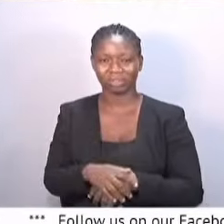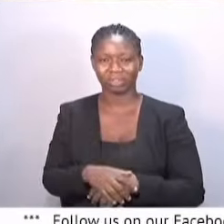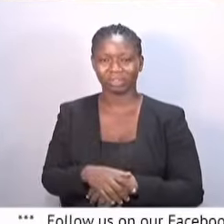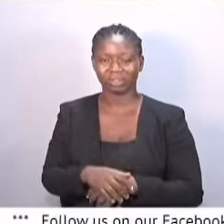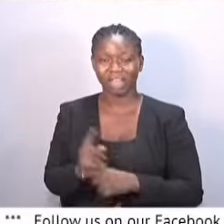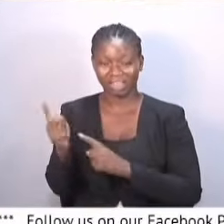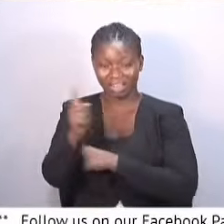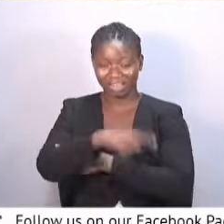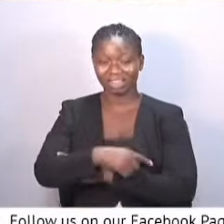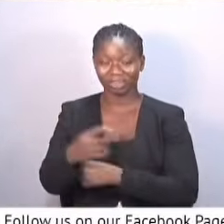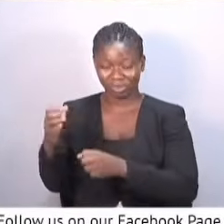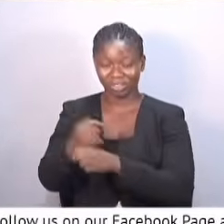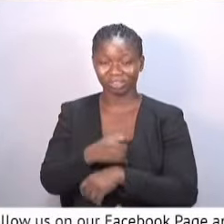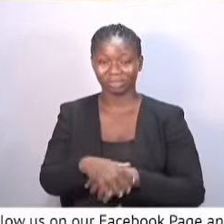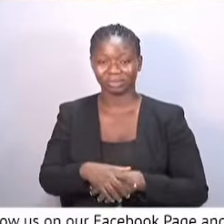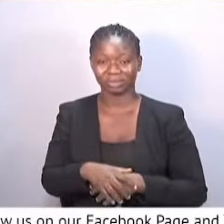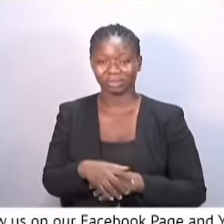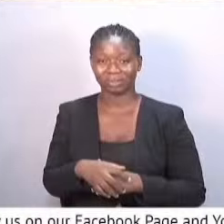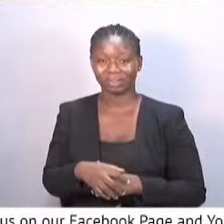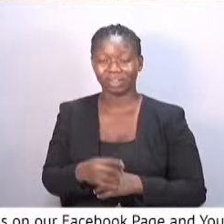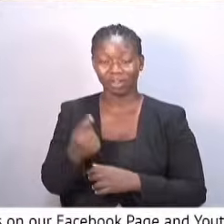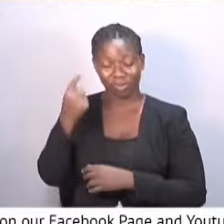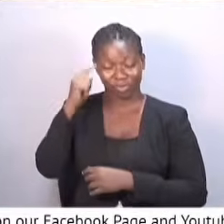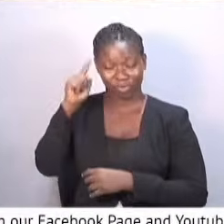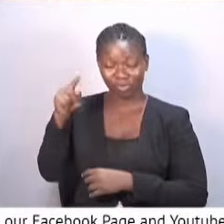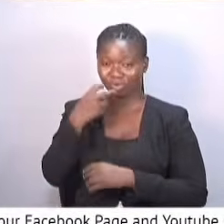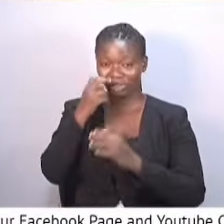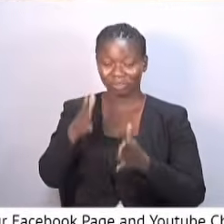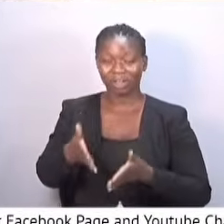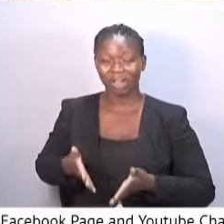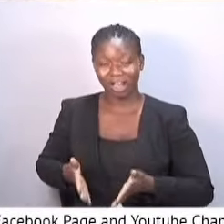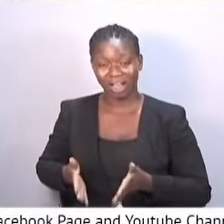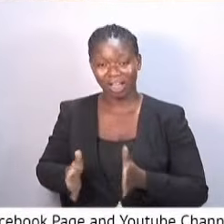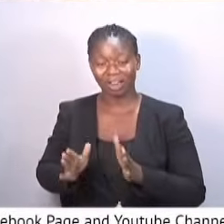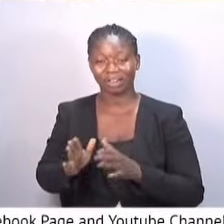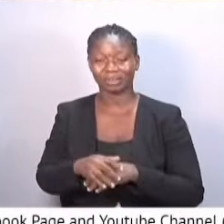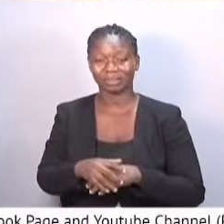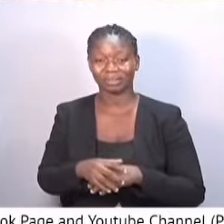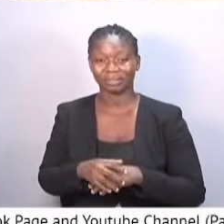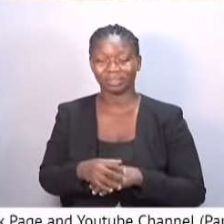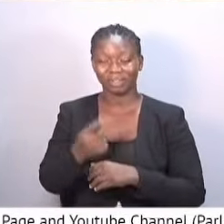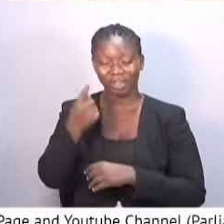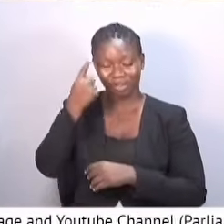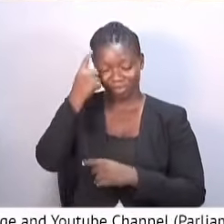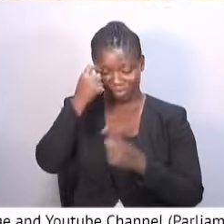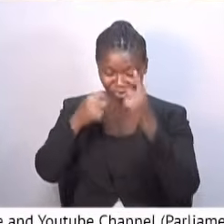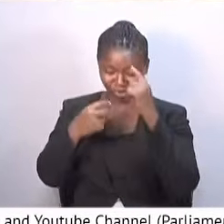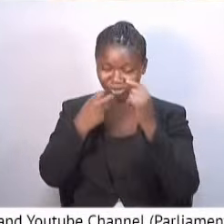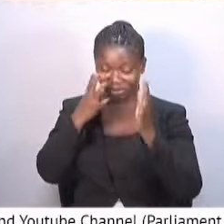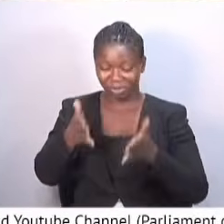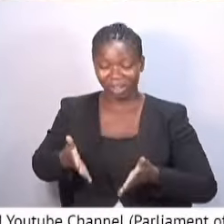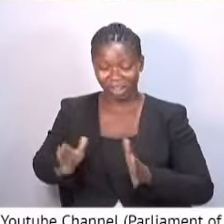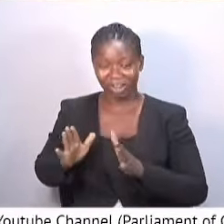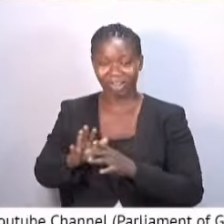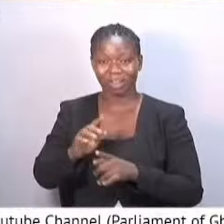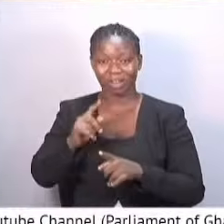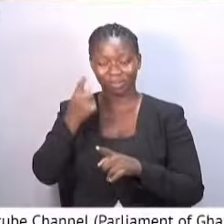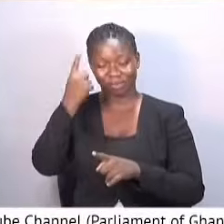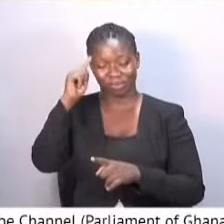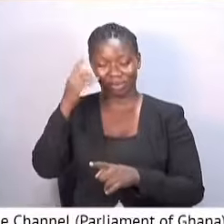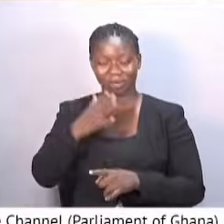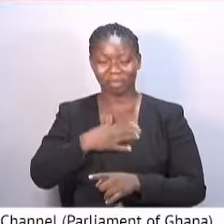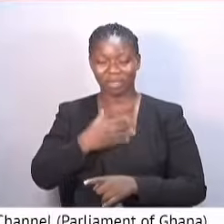we'll get him again. For your sake, Mr. Speaker, for your sake, I will let him be. For your sake, I will let him be. For chief whip to